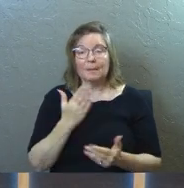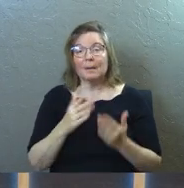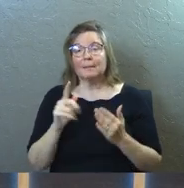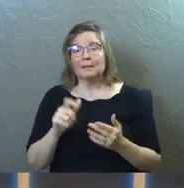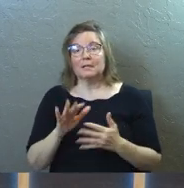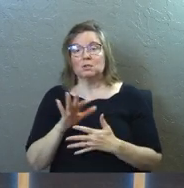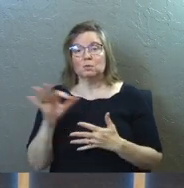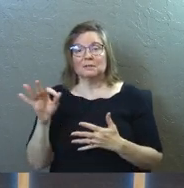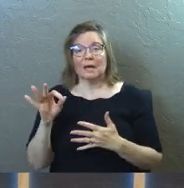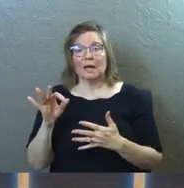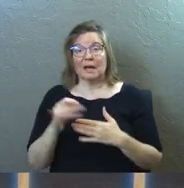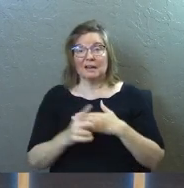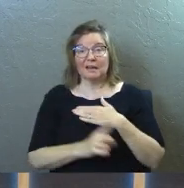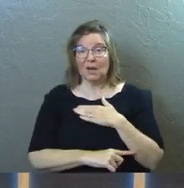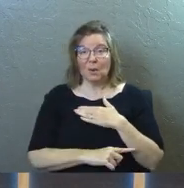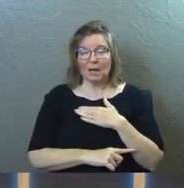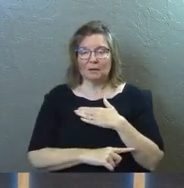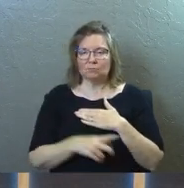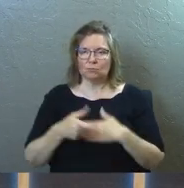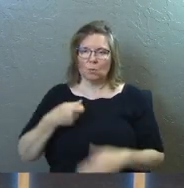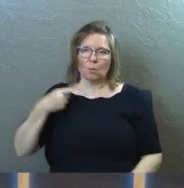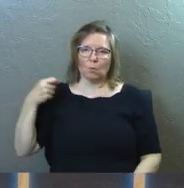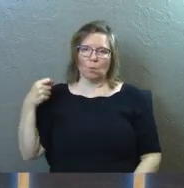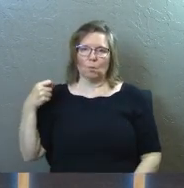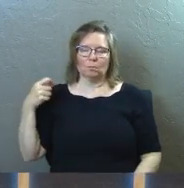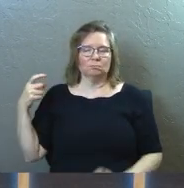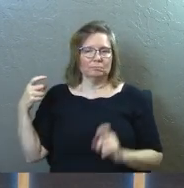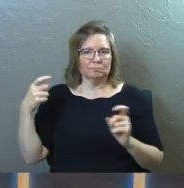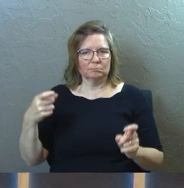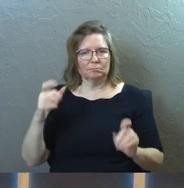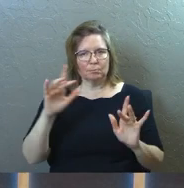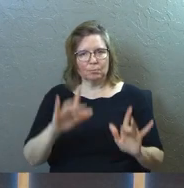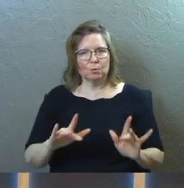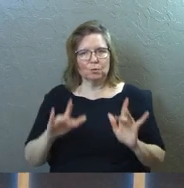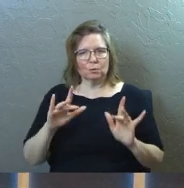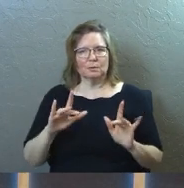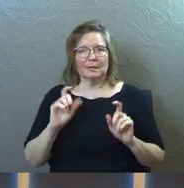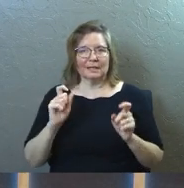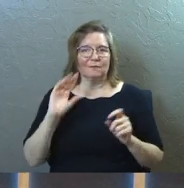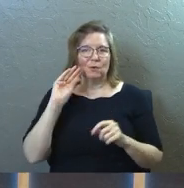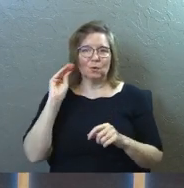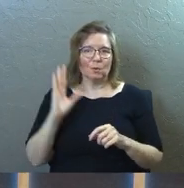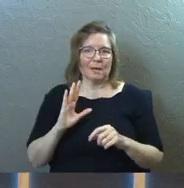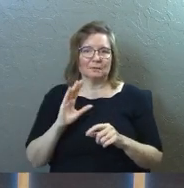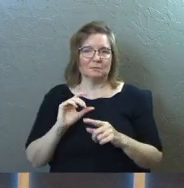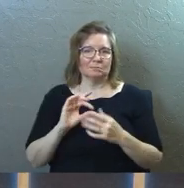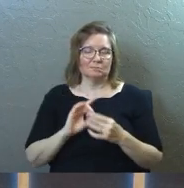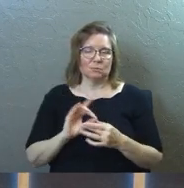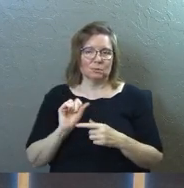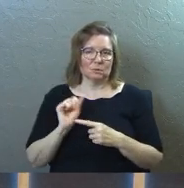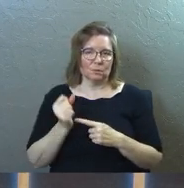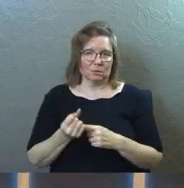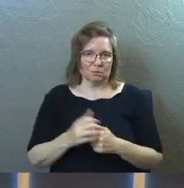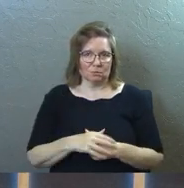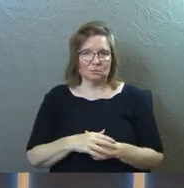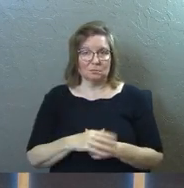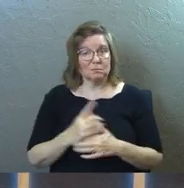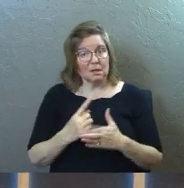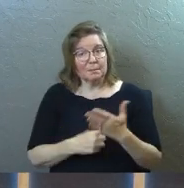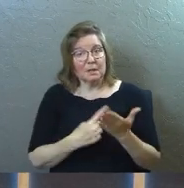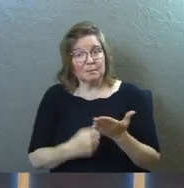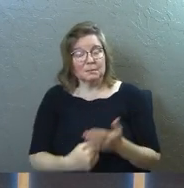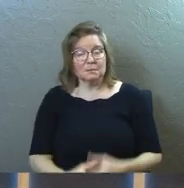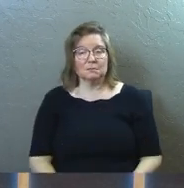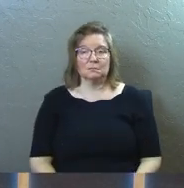maybe you need to choose mercy. And maybe you need to choose some kind of crazy grace over the situation. Amen.